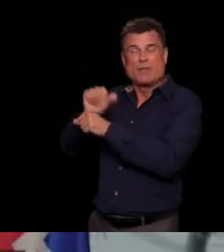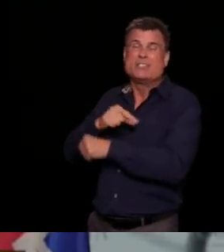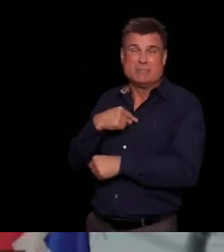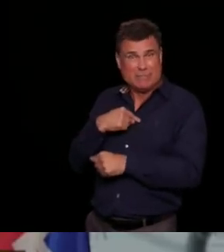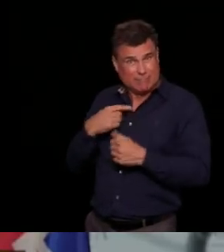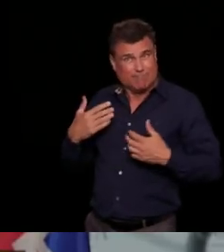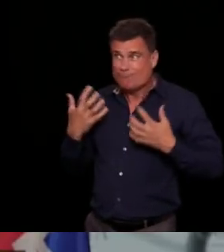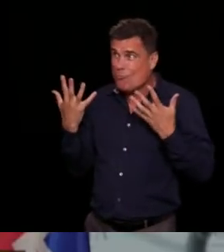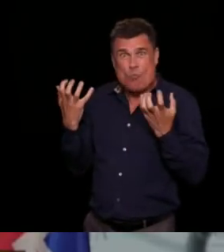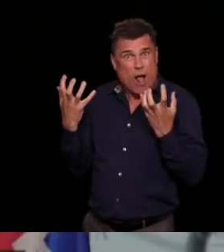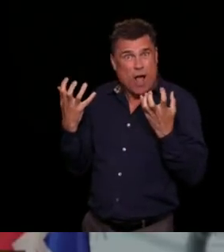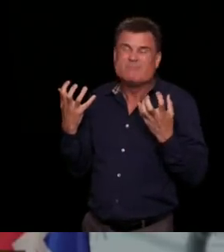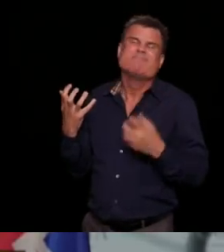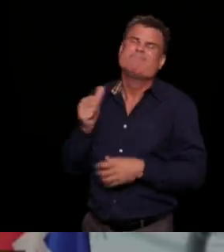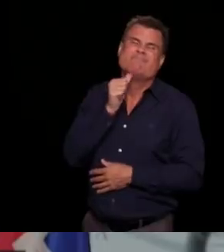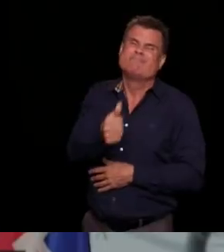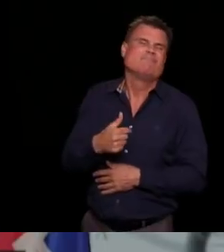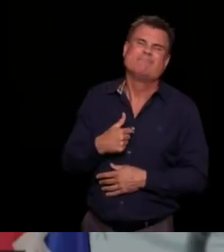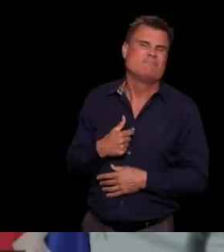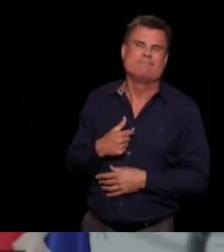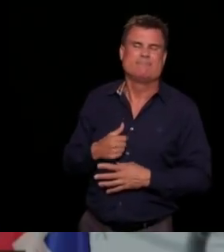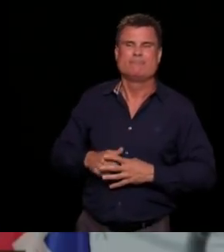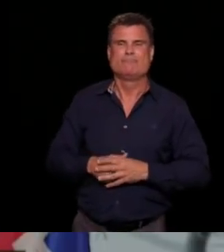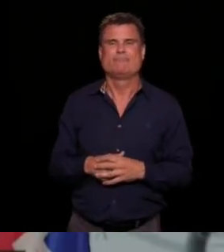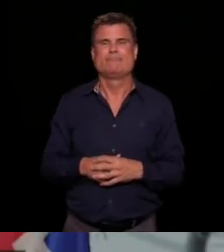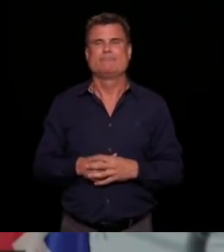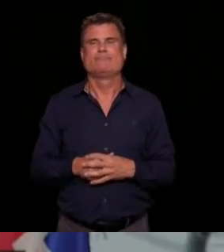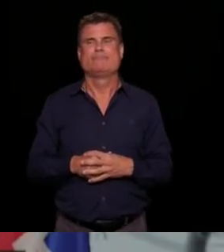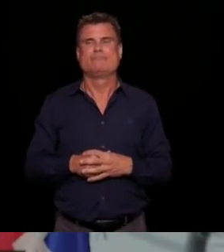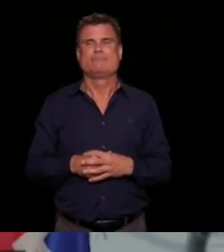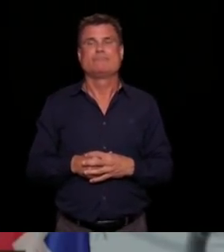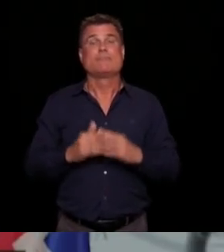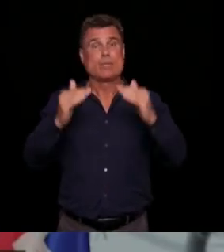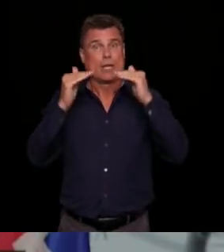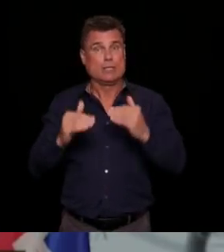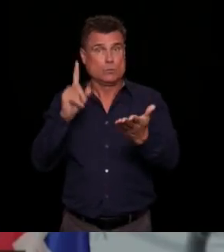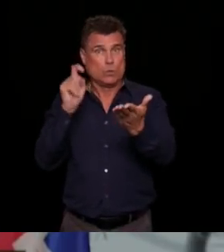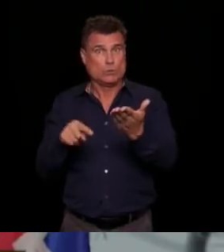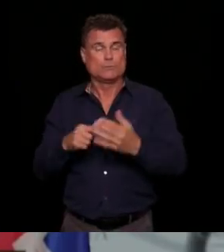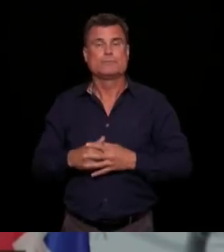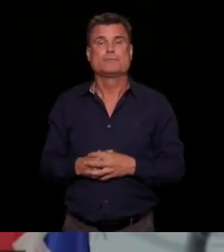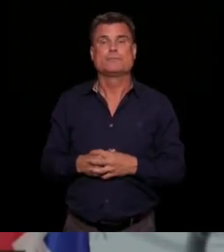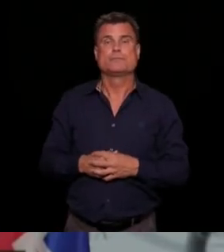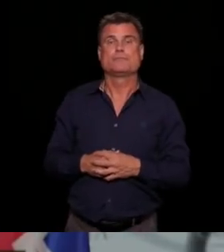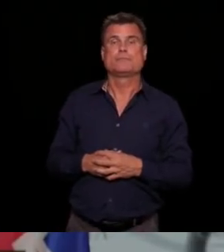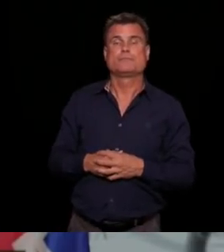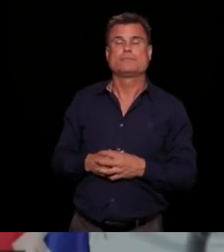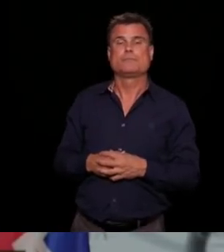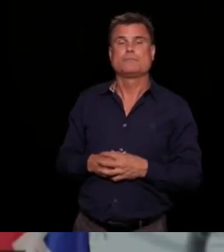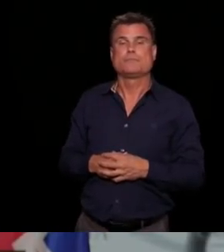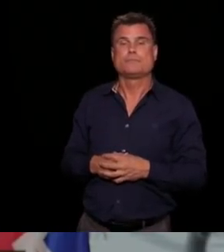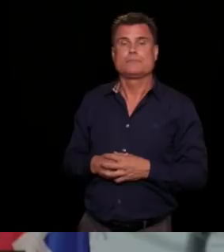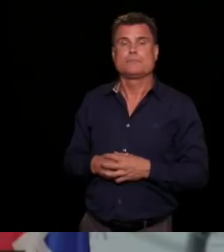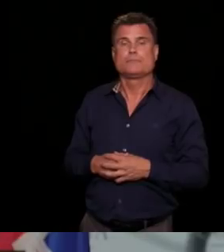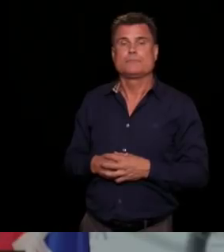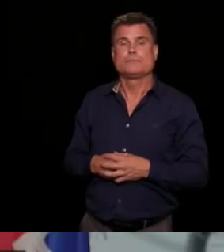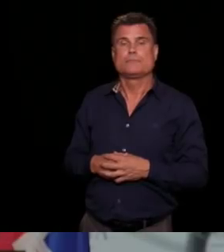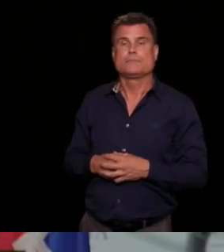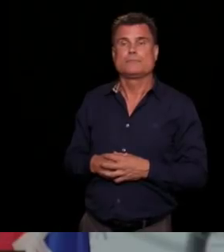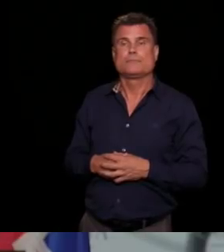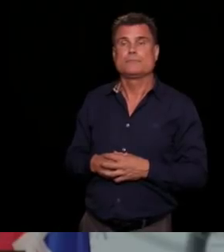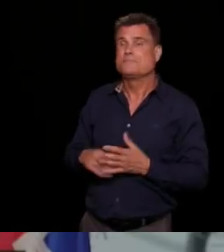Srishti? No, thank you. Thank you. And the next question is from Sarah Reed, CTV. Sarah, go ahead,